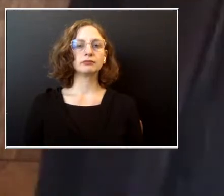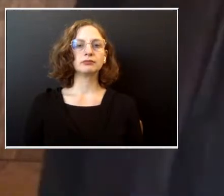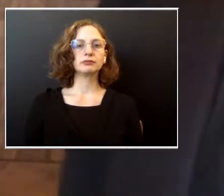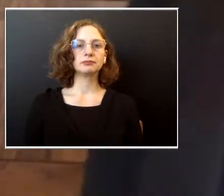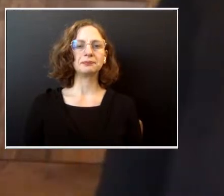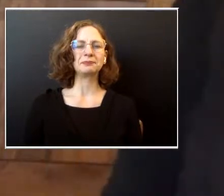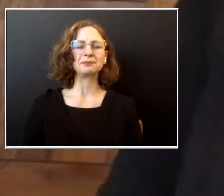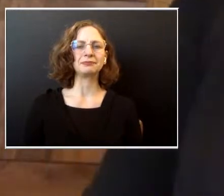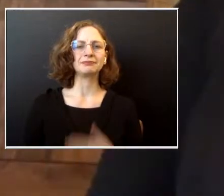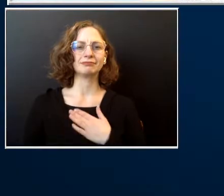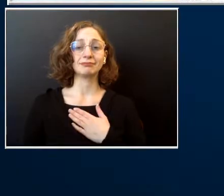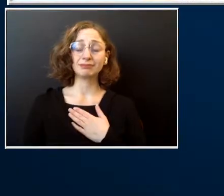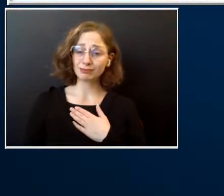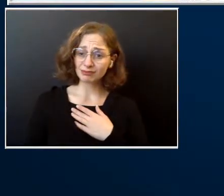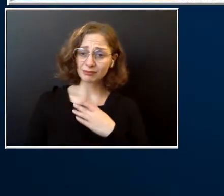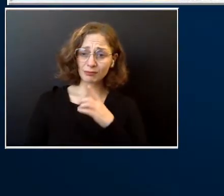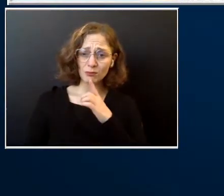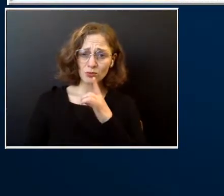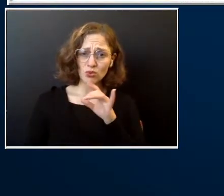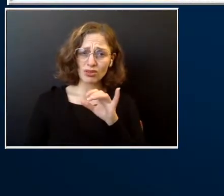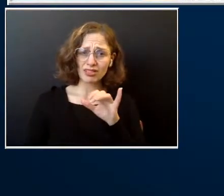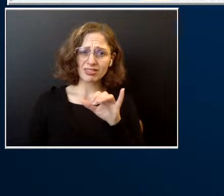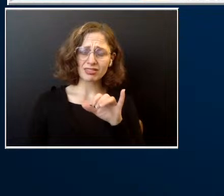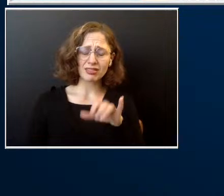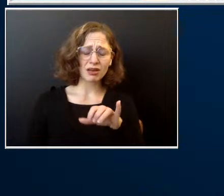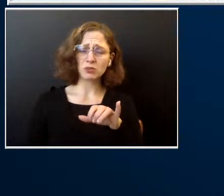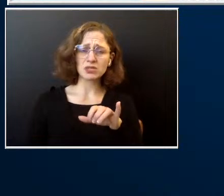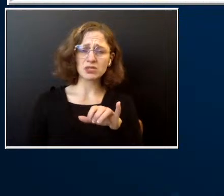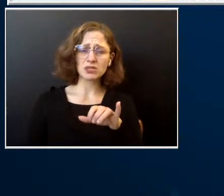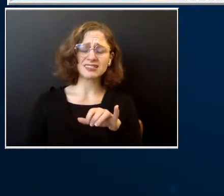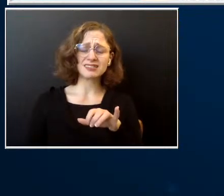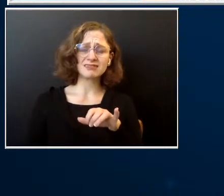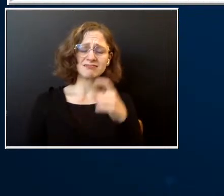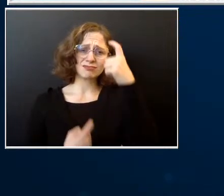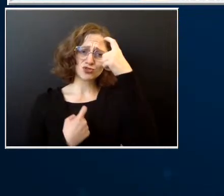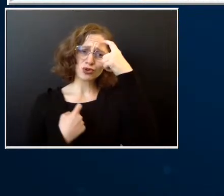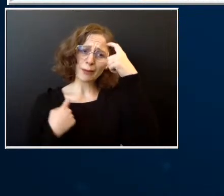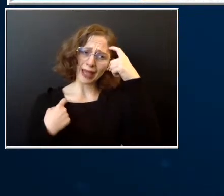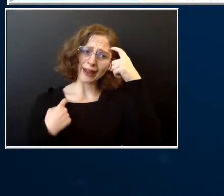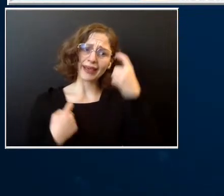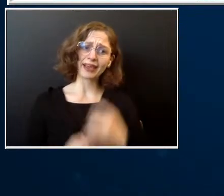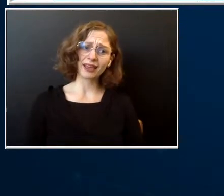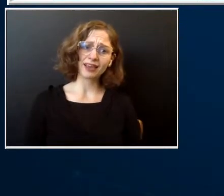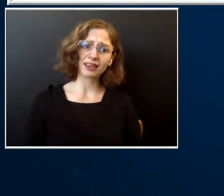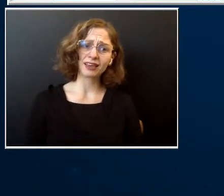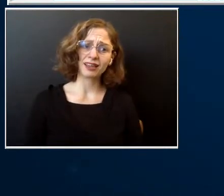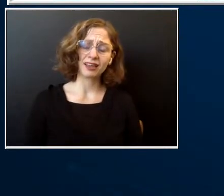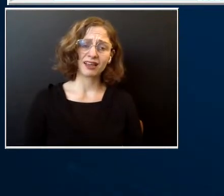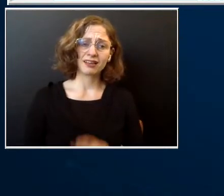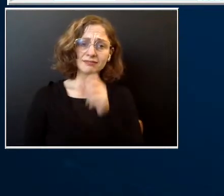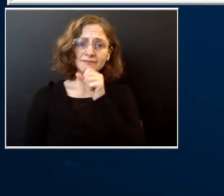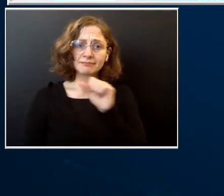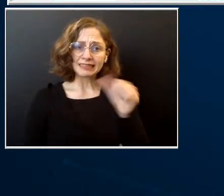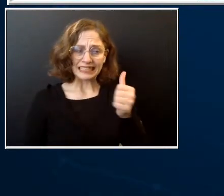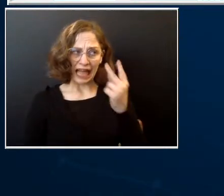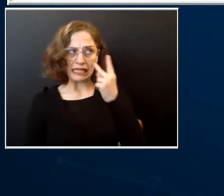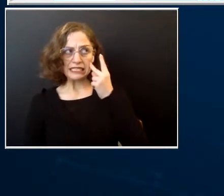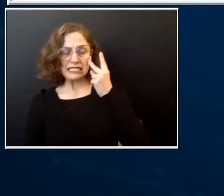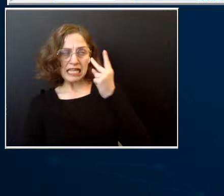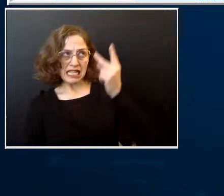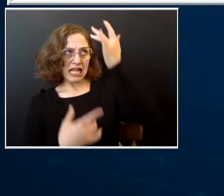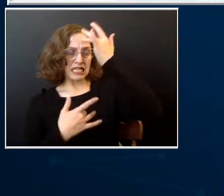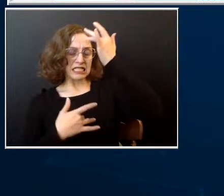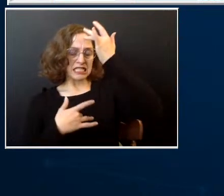That must have been so traumatic as a 10-year-old to see this disease, and then as you get older, you know